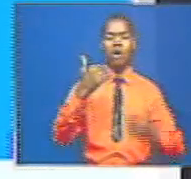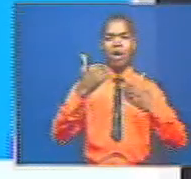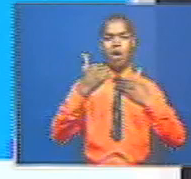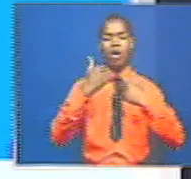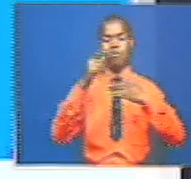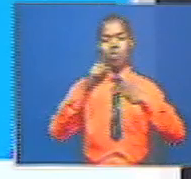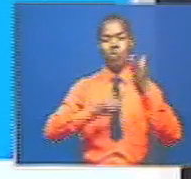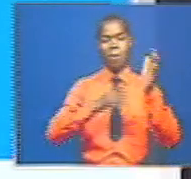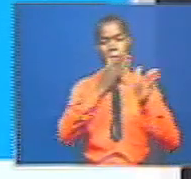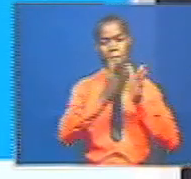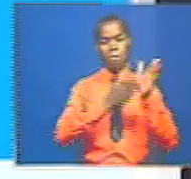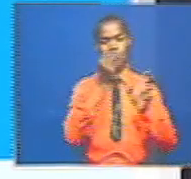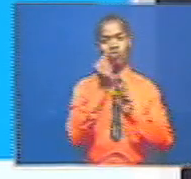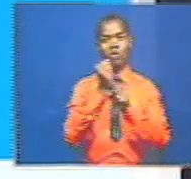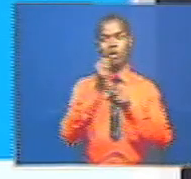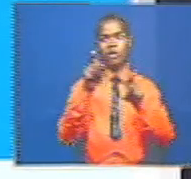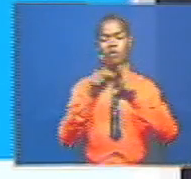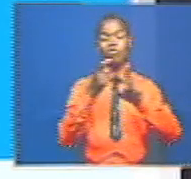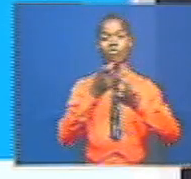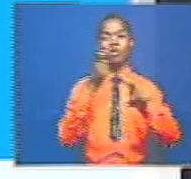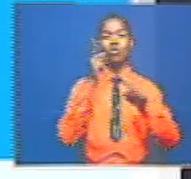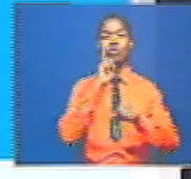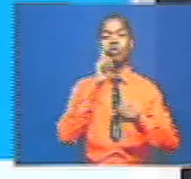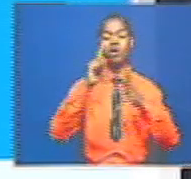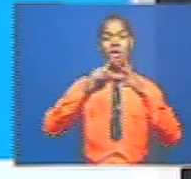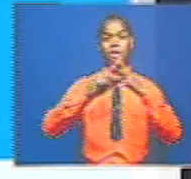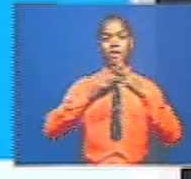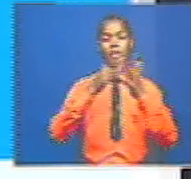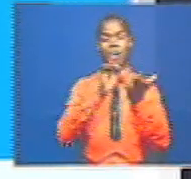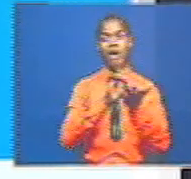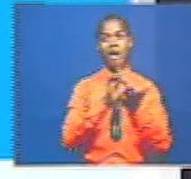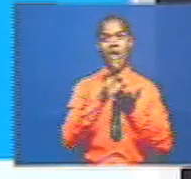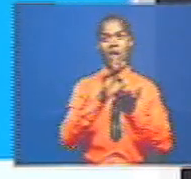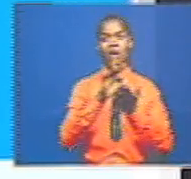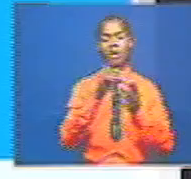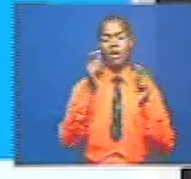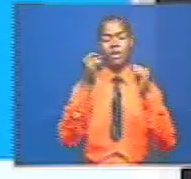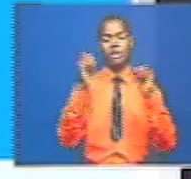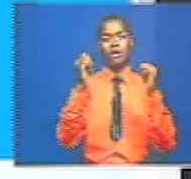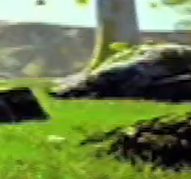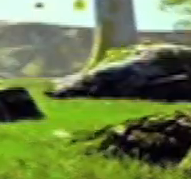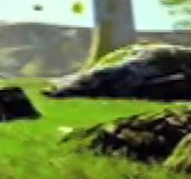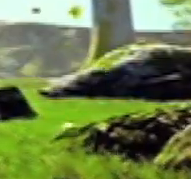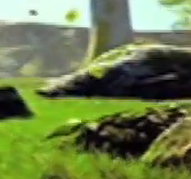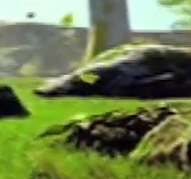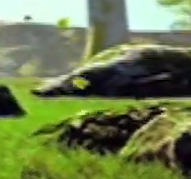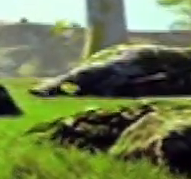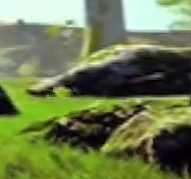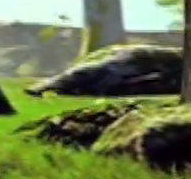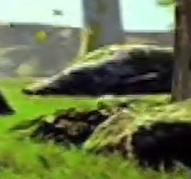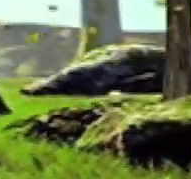on what he plans to do. And of course, from tomorrow, they will be beginning a crackdown. But in the meantime, try and harvest water. The rains are coming.